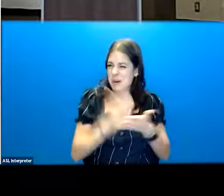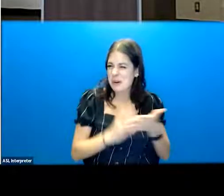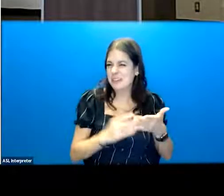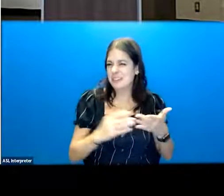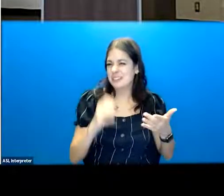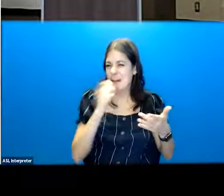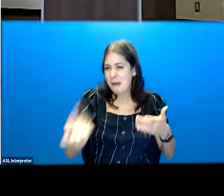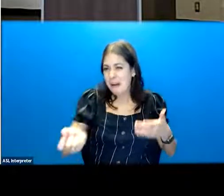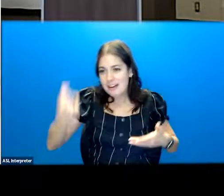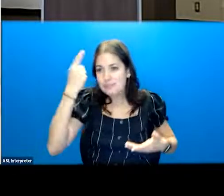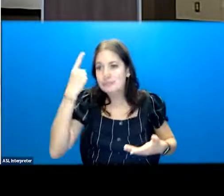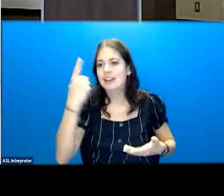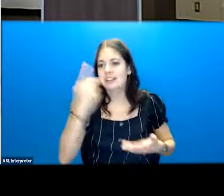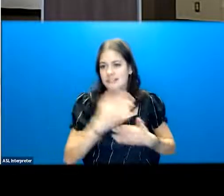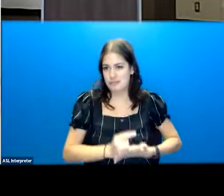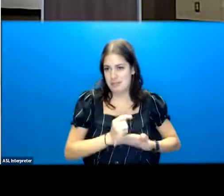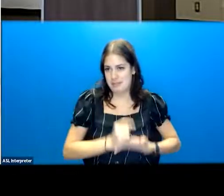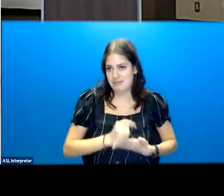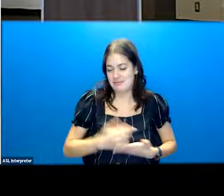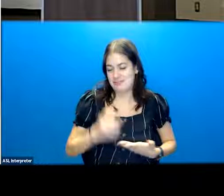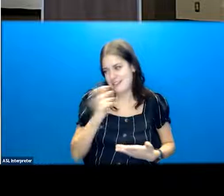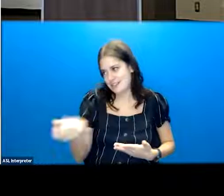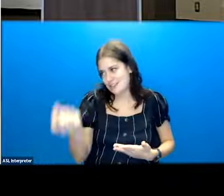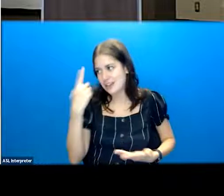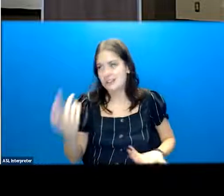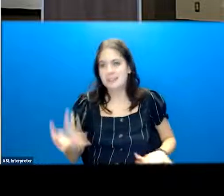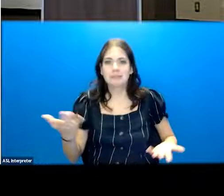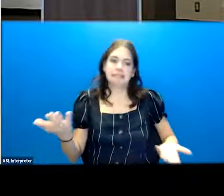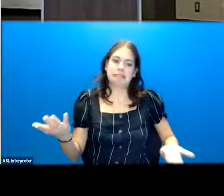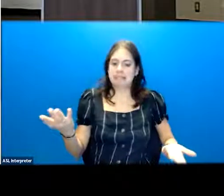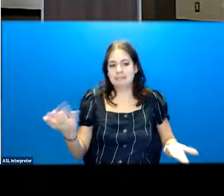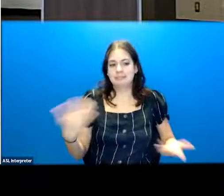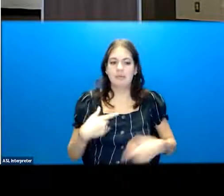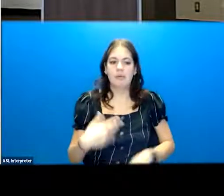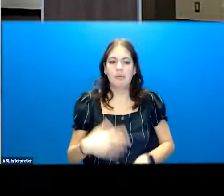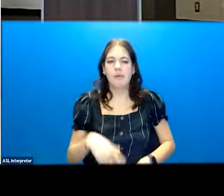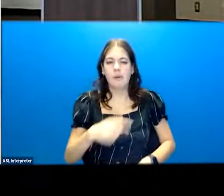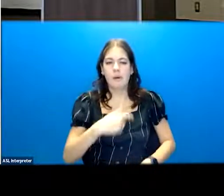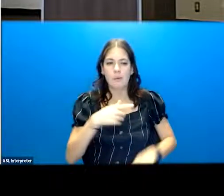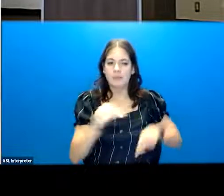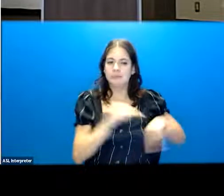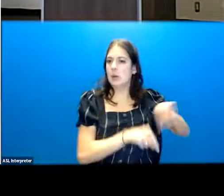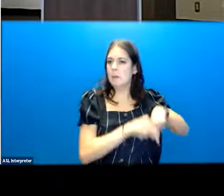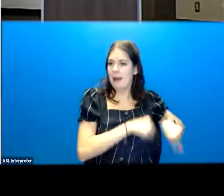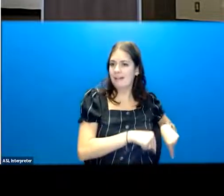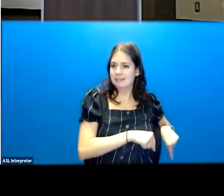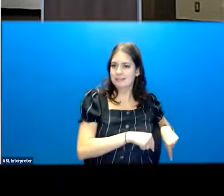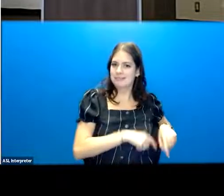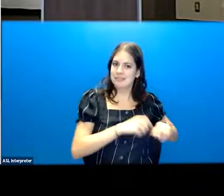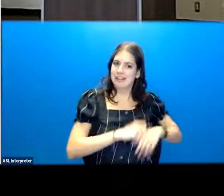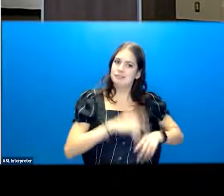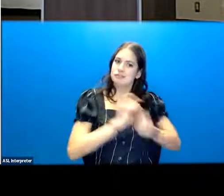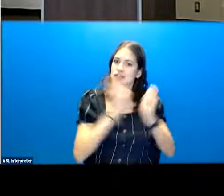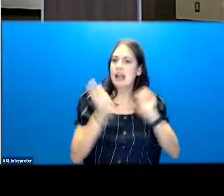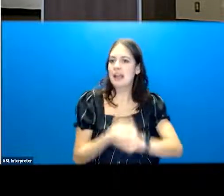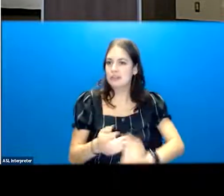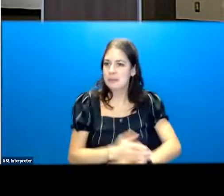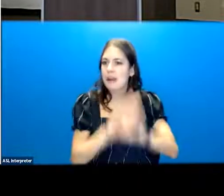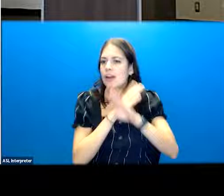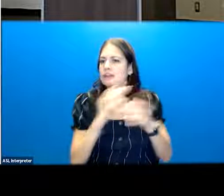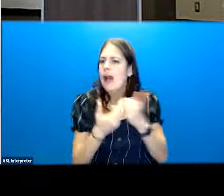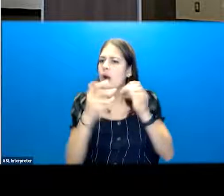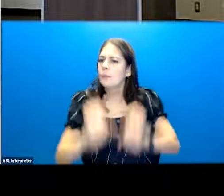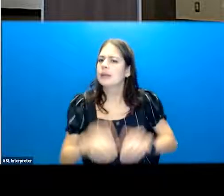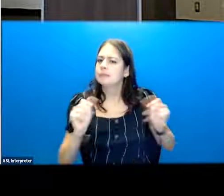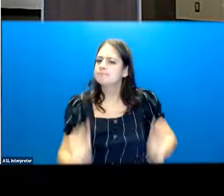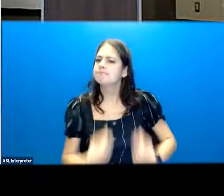didn't understand the treatment. And so a couple of slides from this, we're going to actually reverse a lot of these barriers and thinking about how we can kind of